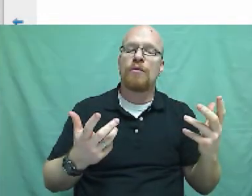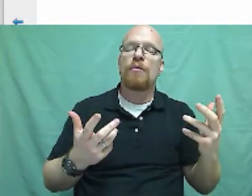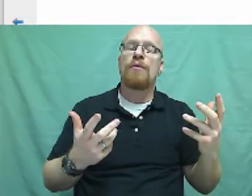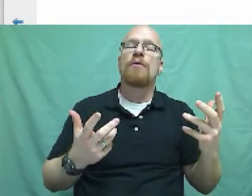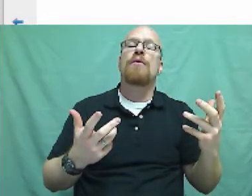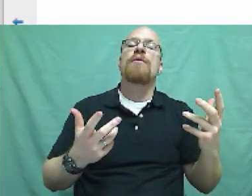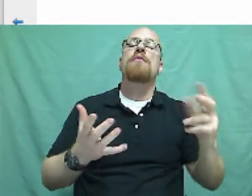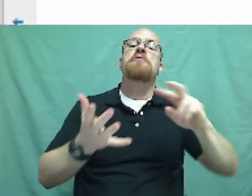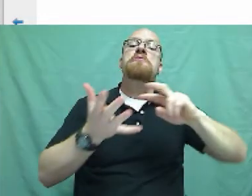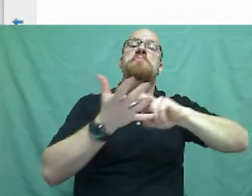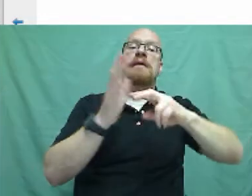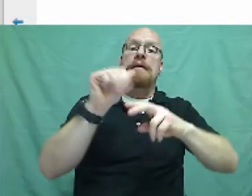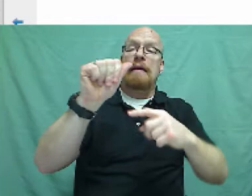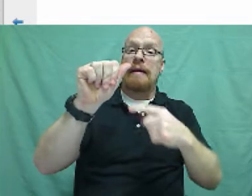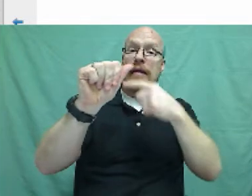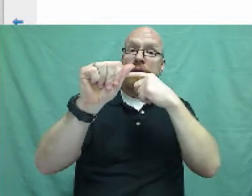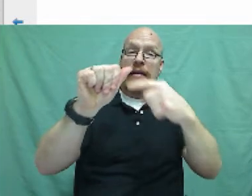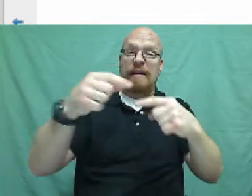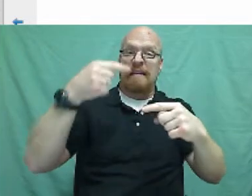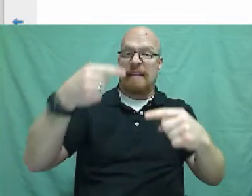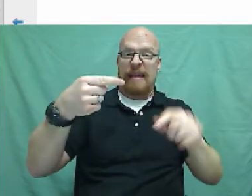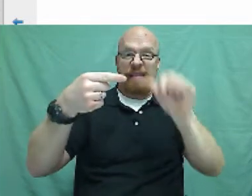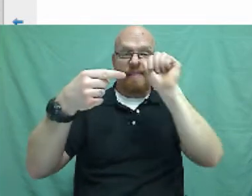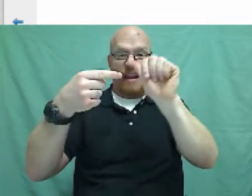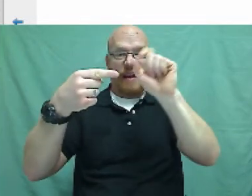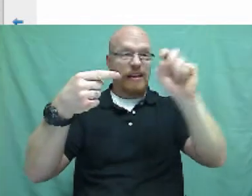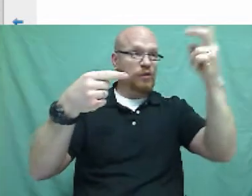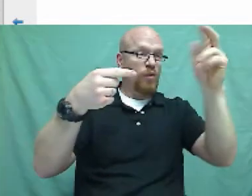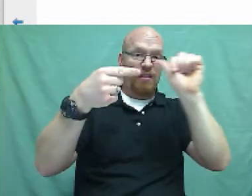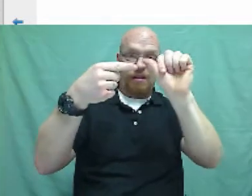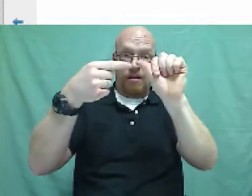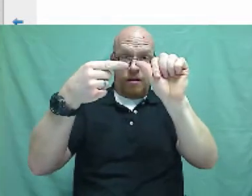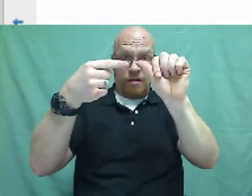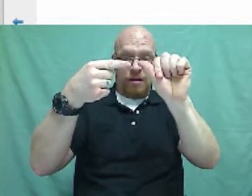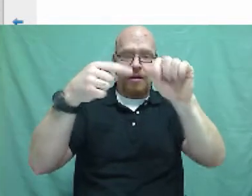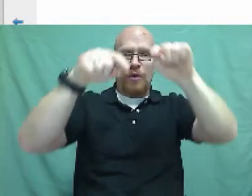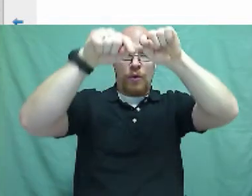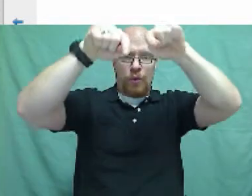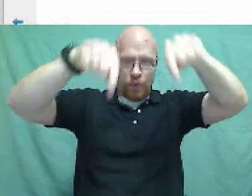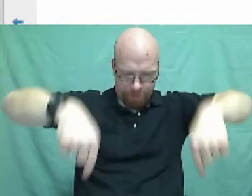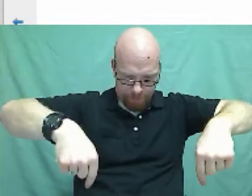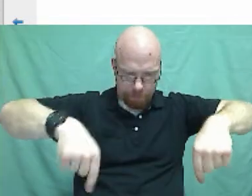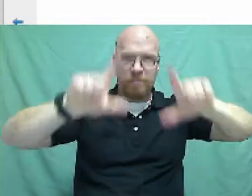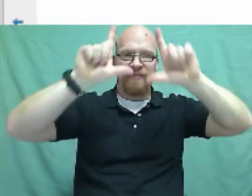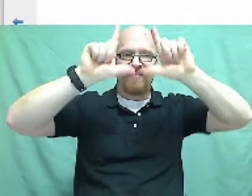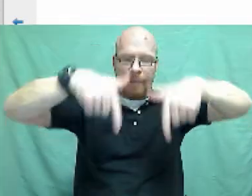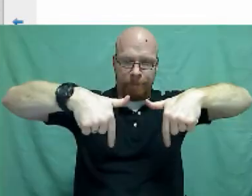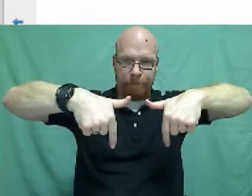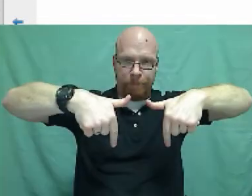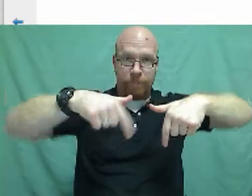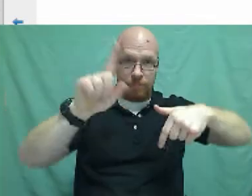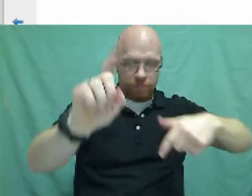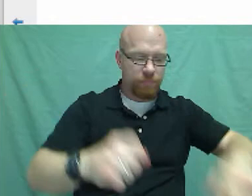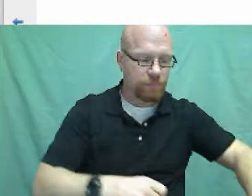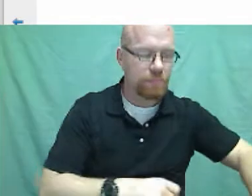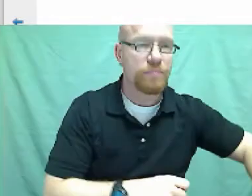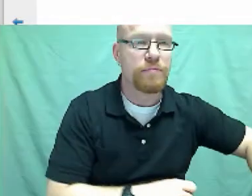negative for this one. Meaning, when a is negative, negative a,